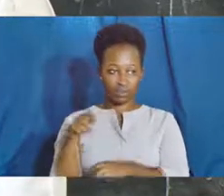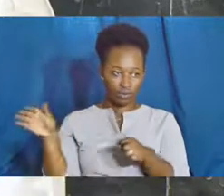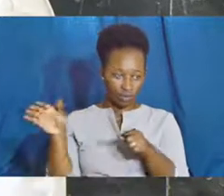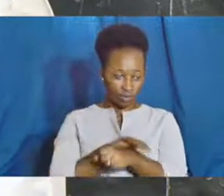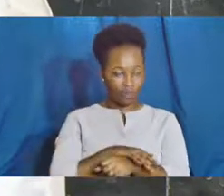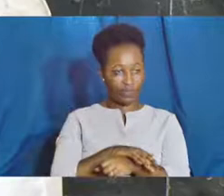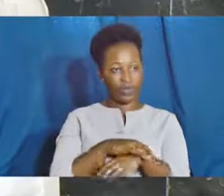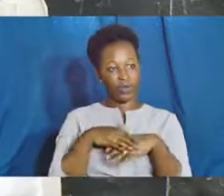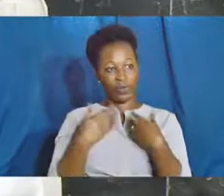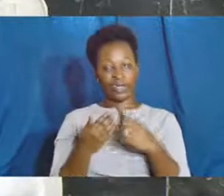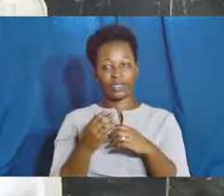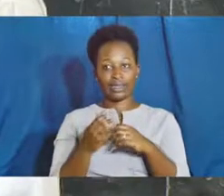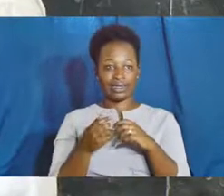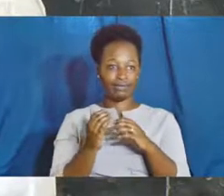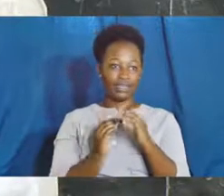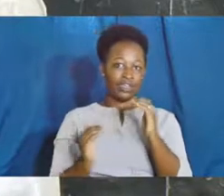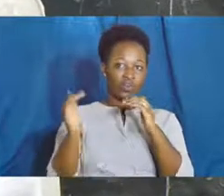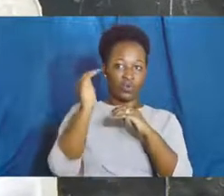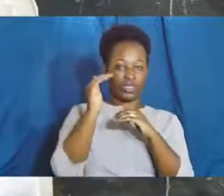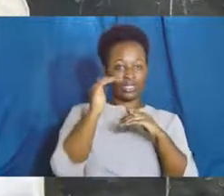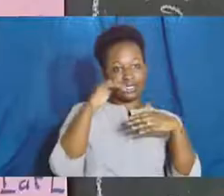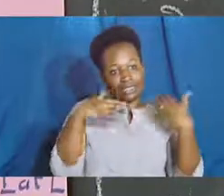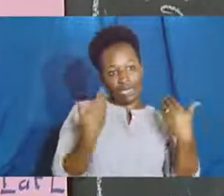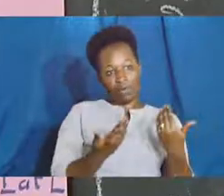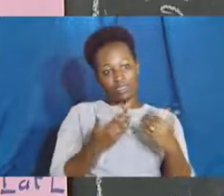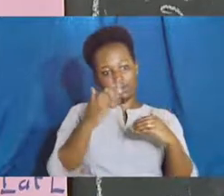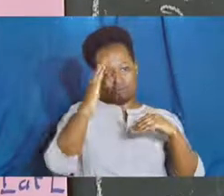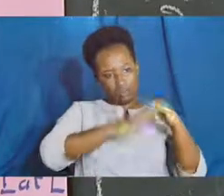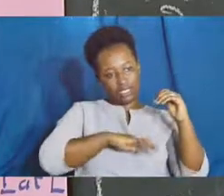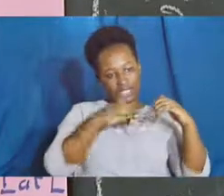whether it is greater than, equal to, less than,